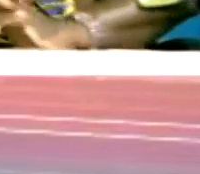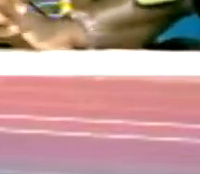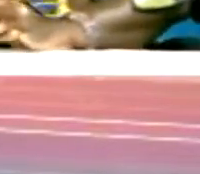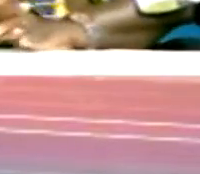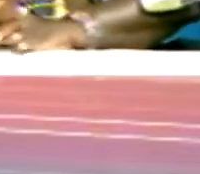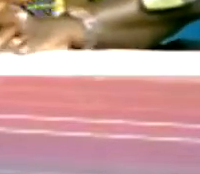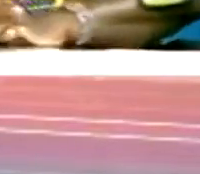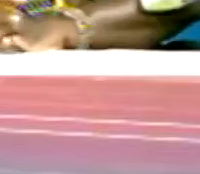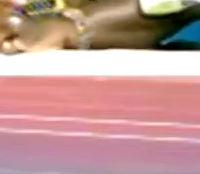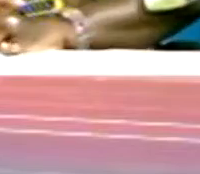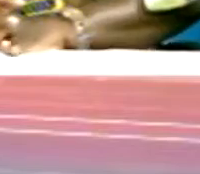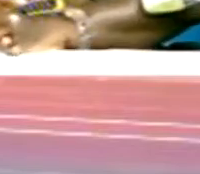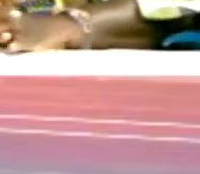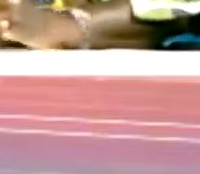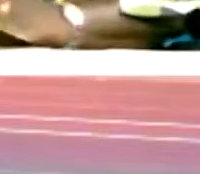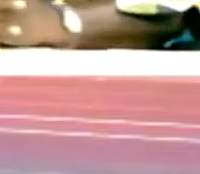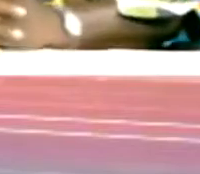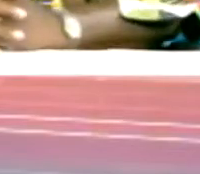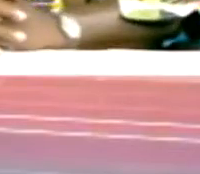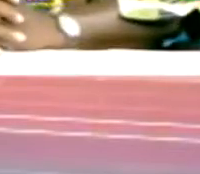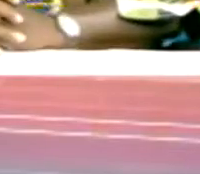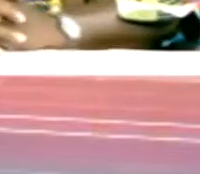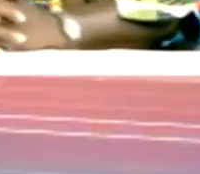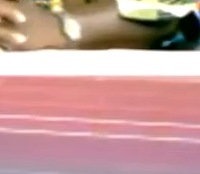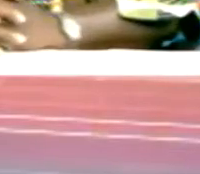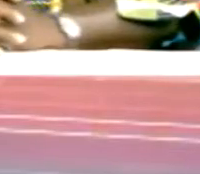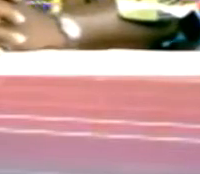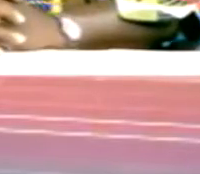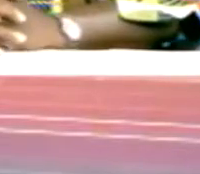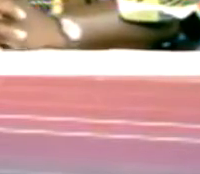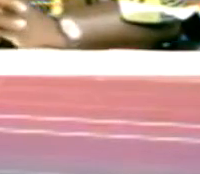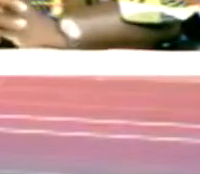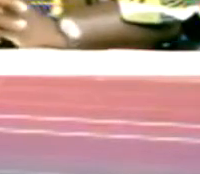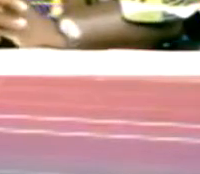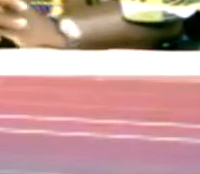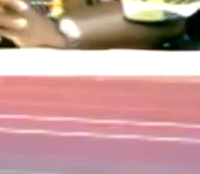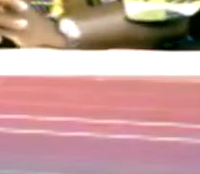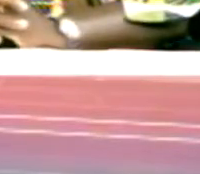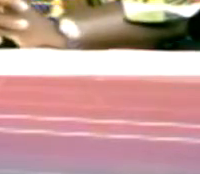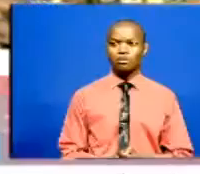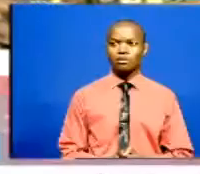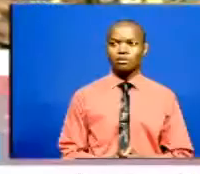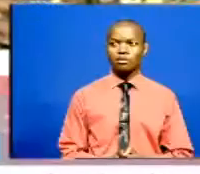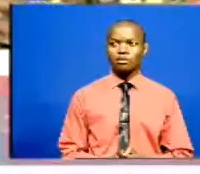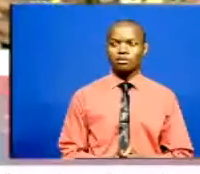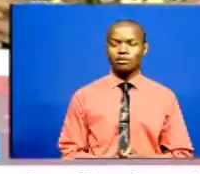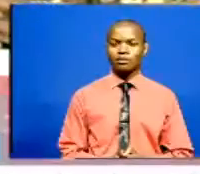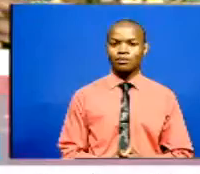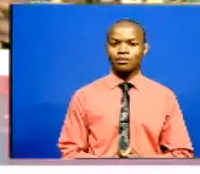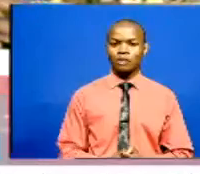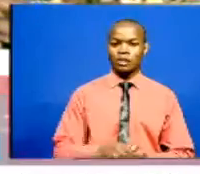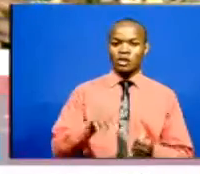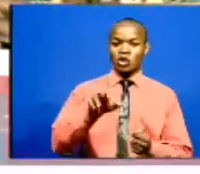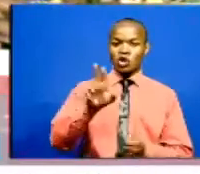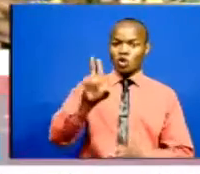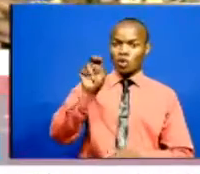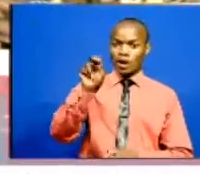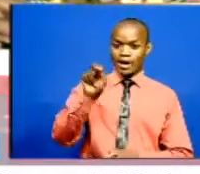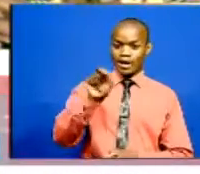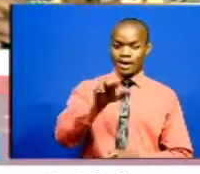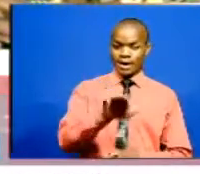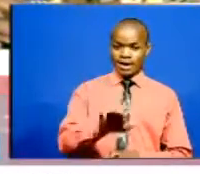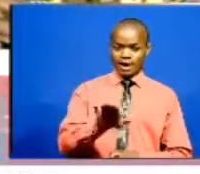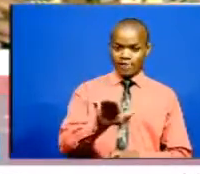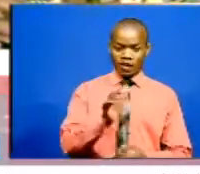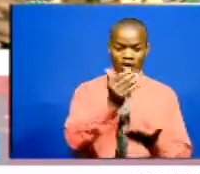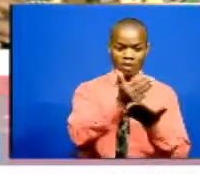Bonjour. Even better. Now, United Nations Environment Program is situated right here in